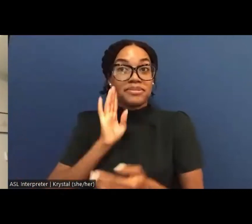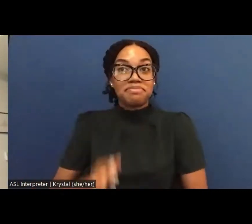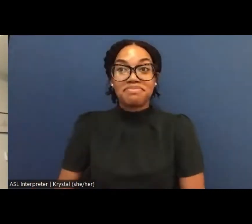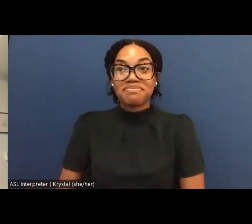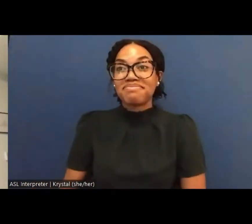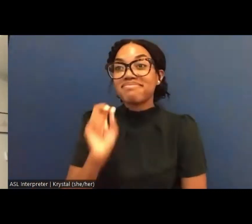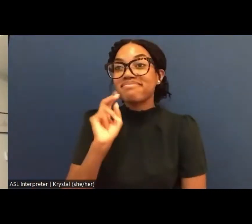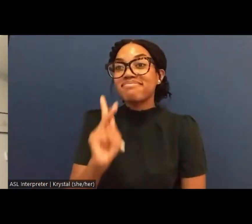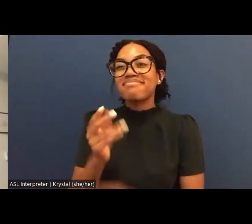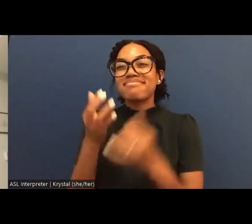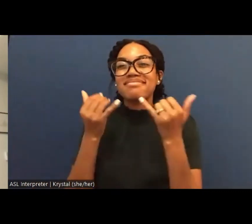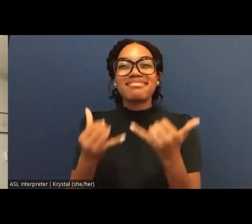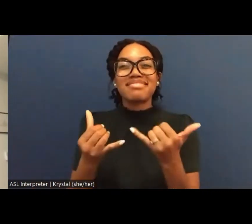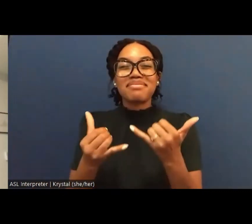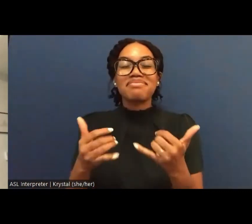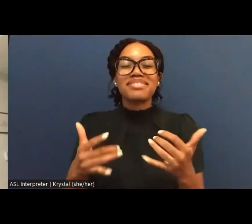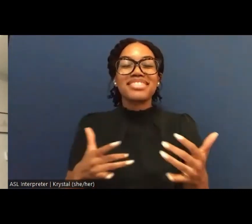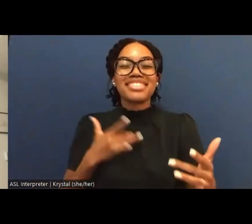I am